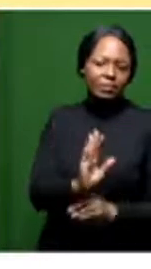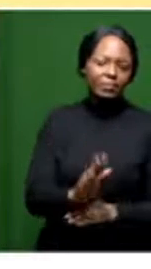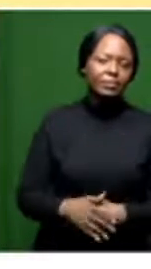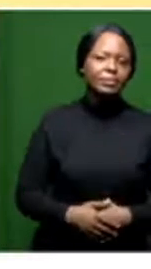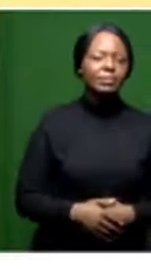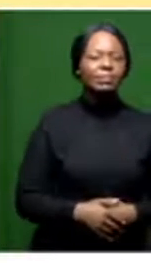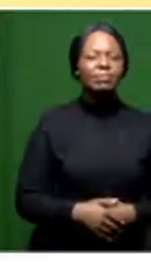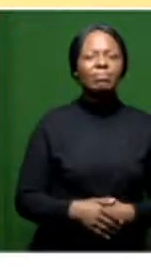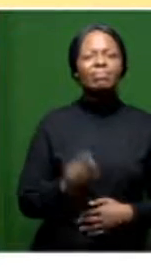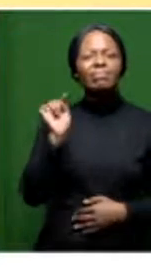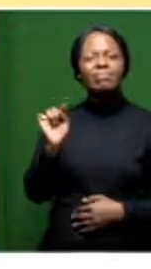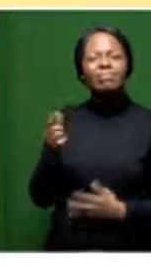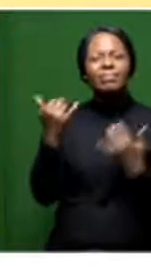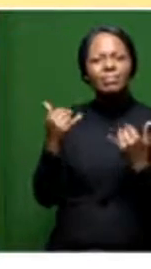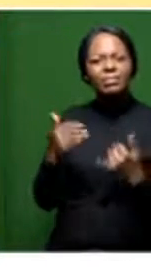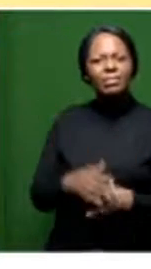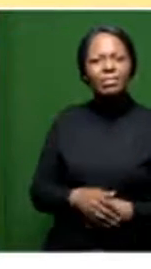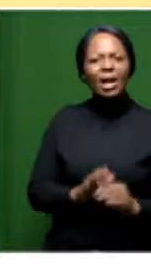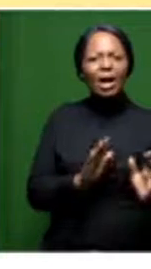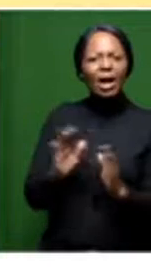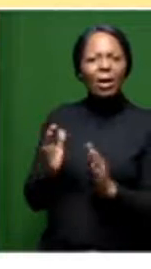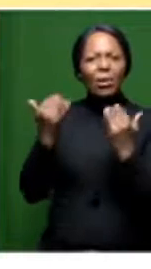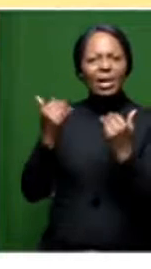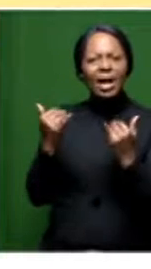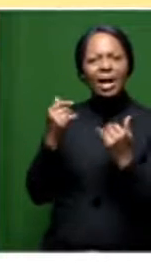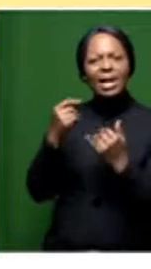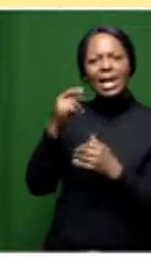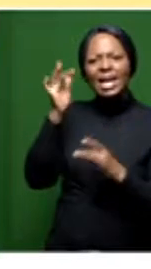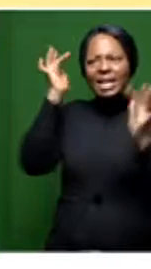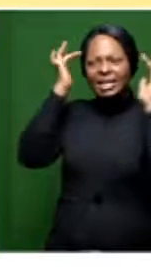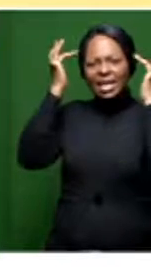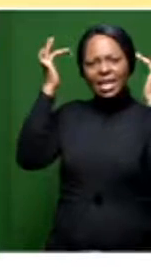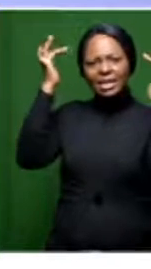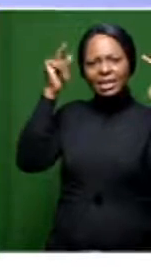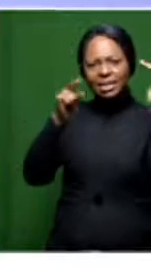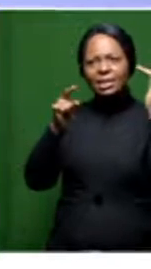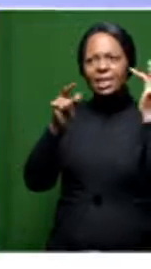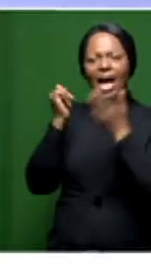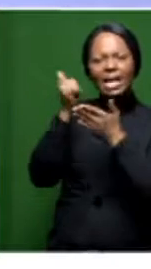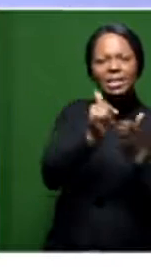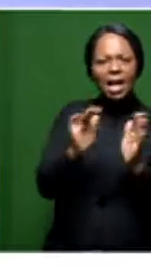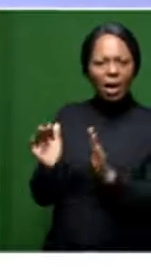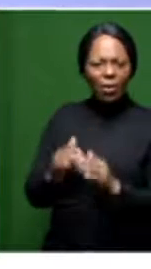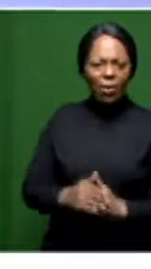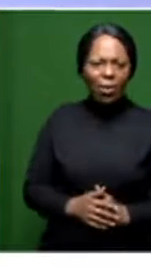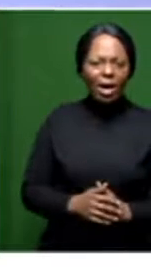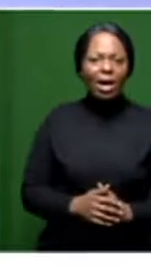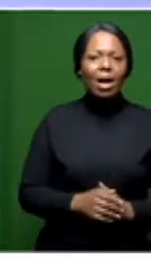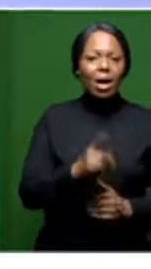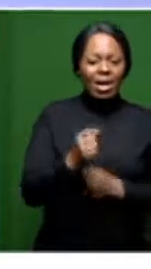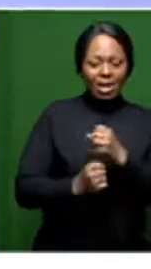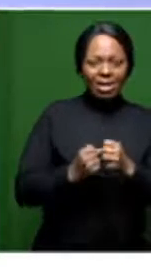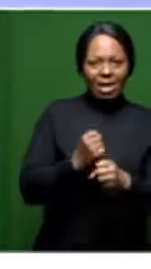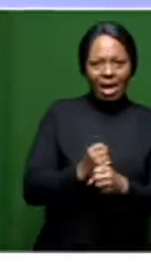is artificial intelligence assisting in our fight against crime? So look, we've been around for going on 4